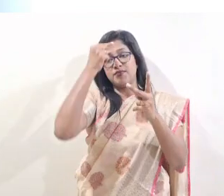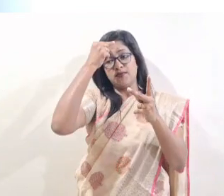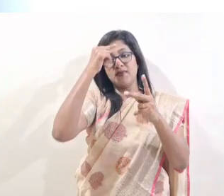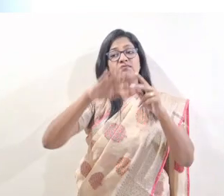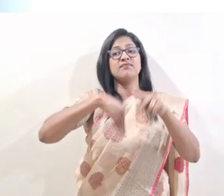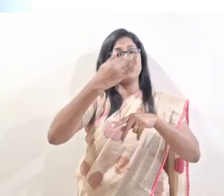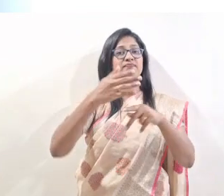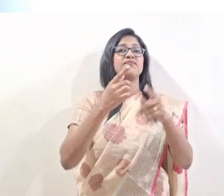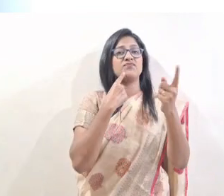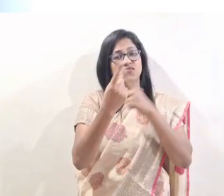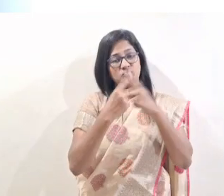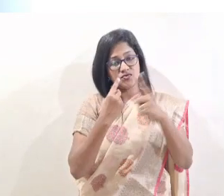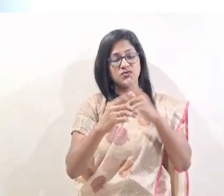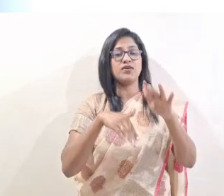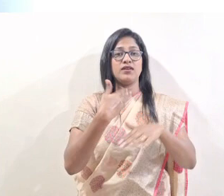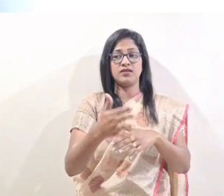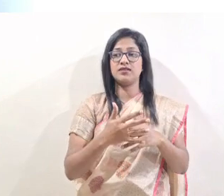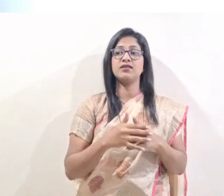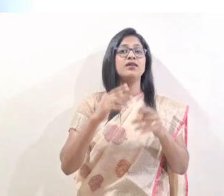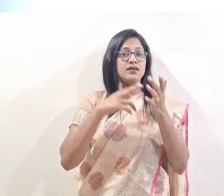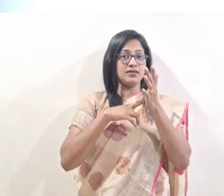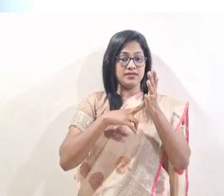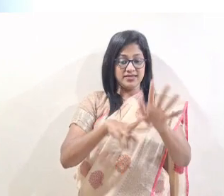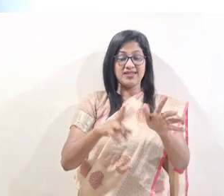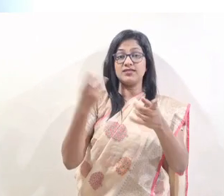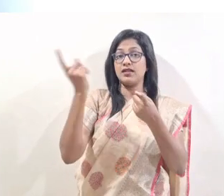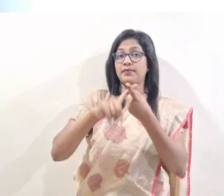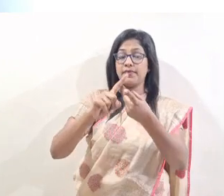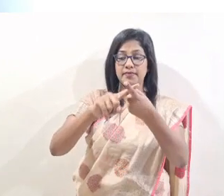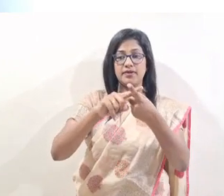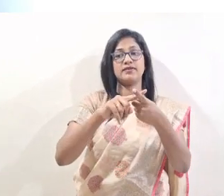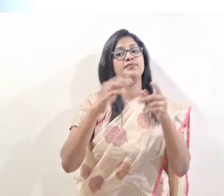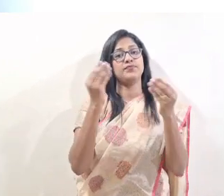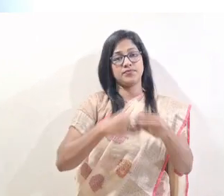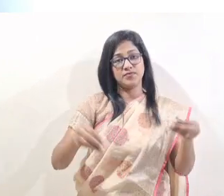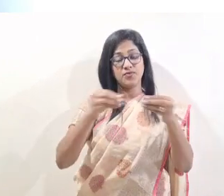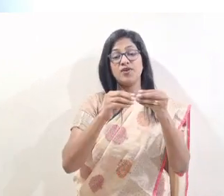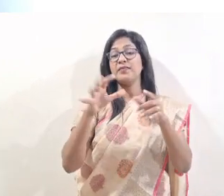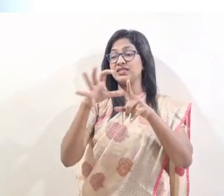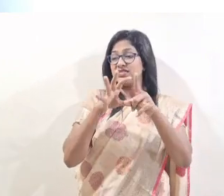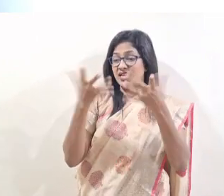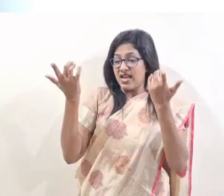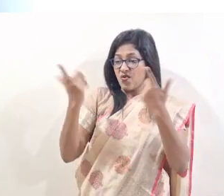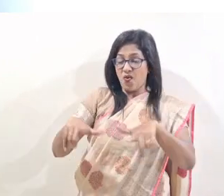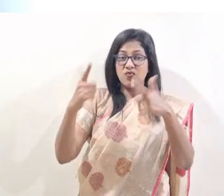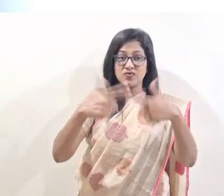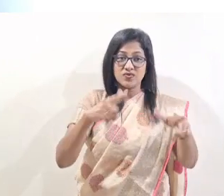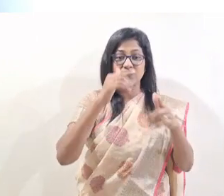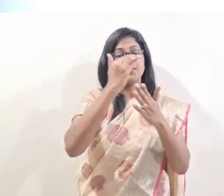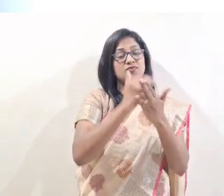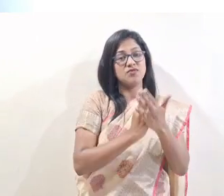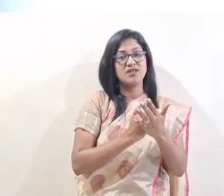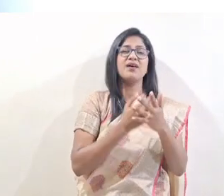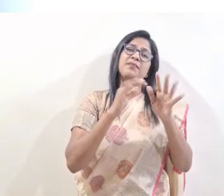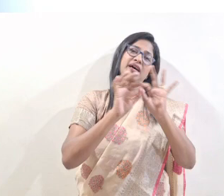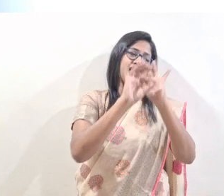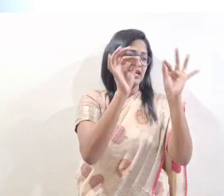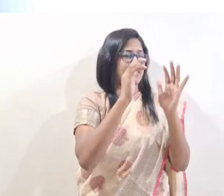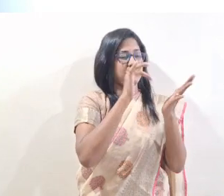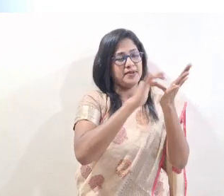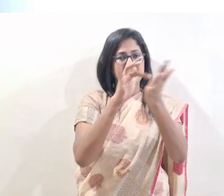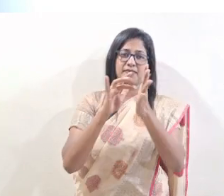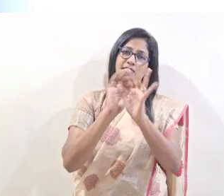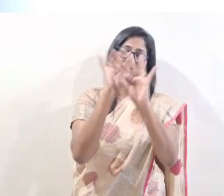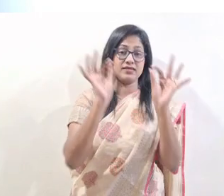that little later. Pandemic, natural calamities, etc. The disaster management programs for all these things are in place.